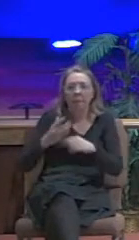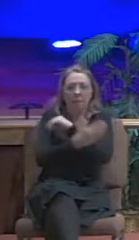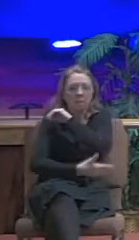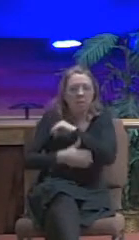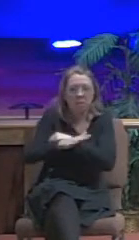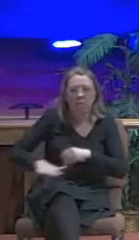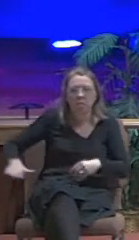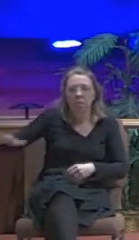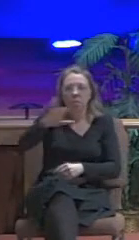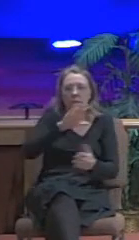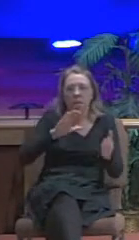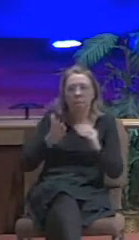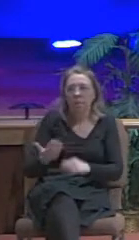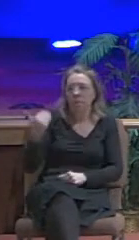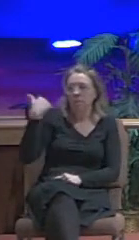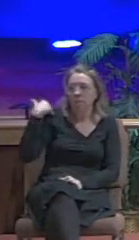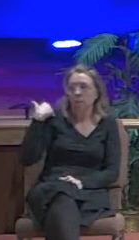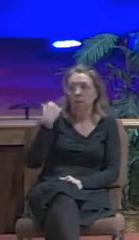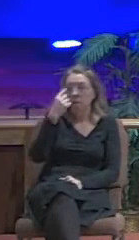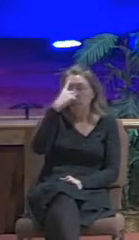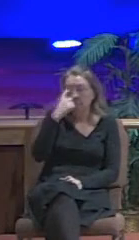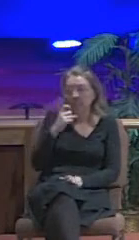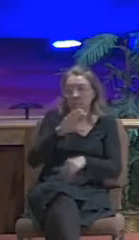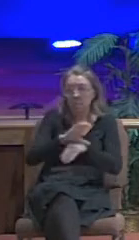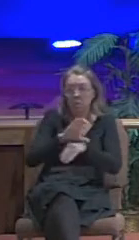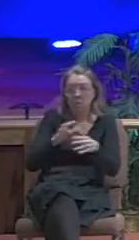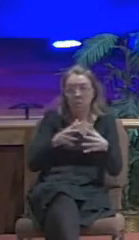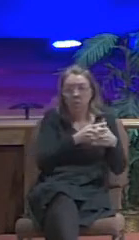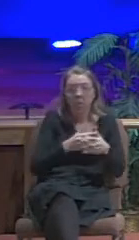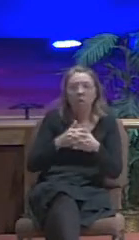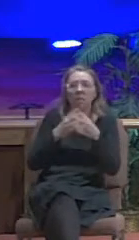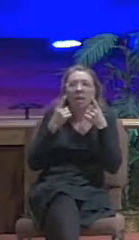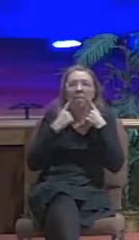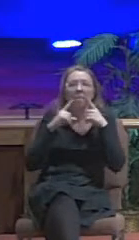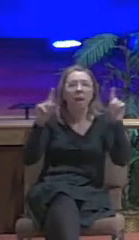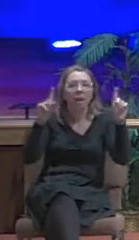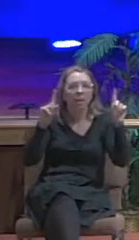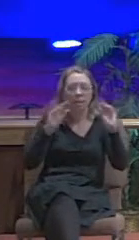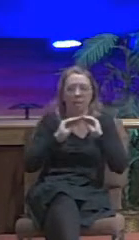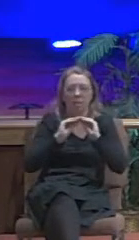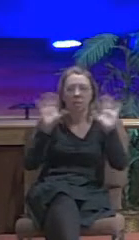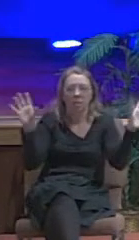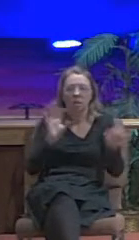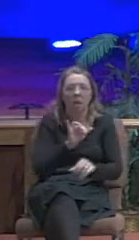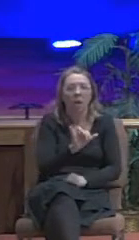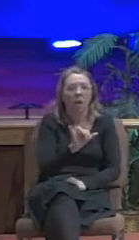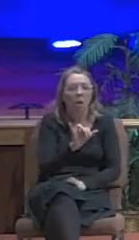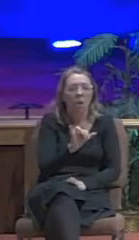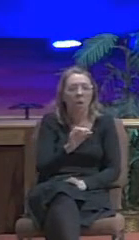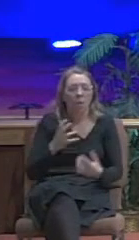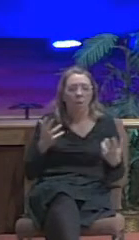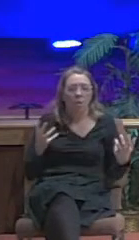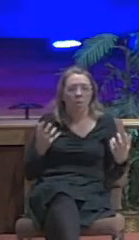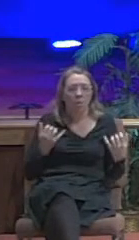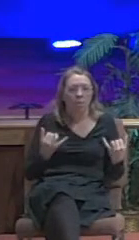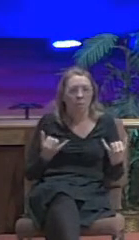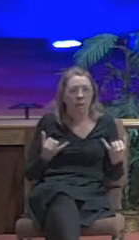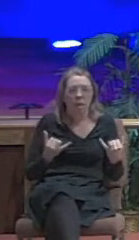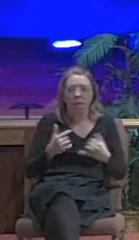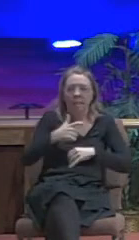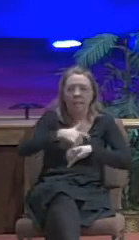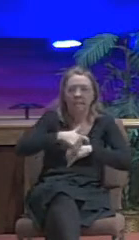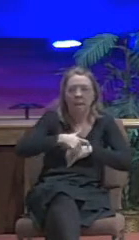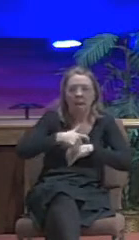Because the Church of America has finally awoken to say, I've been sleeping for too long. And it's time to put righteousness